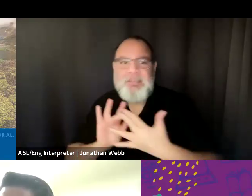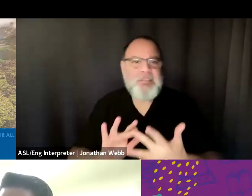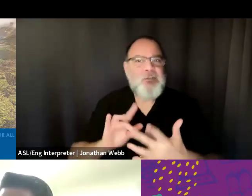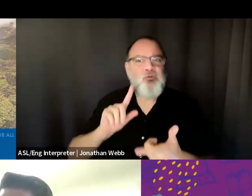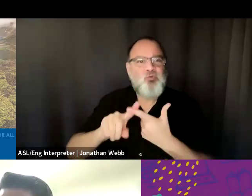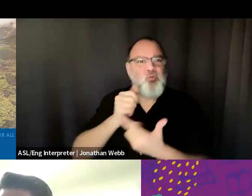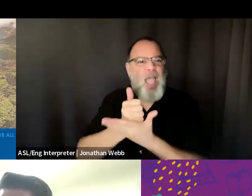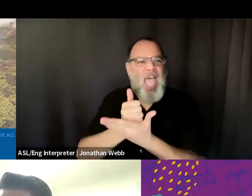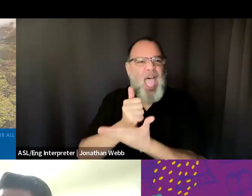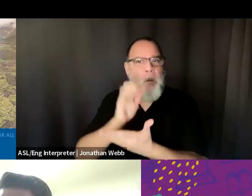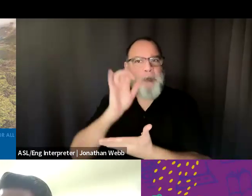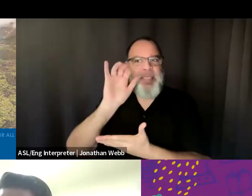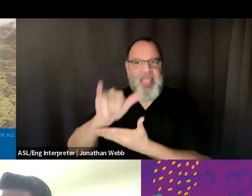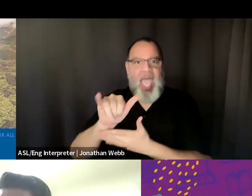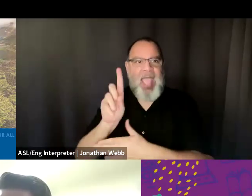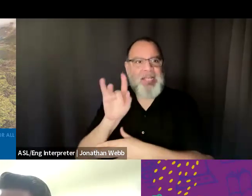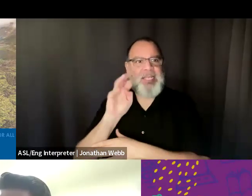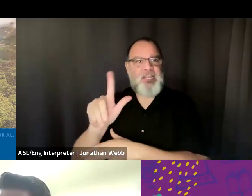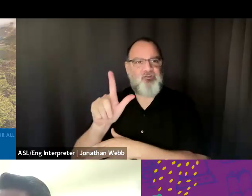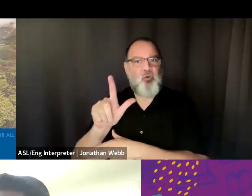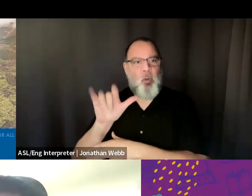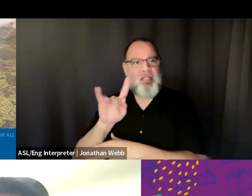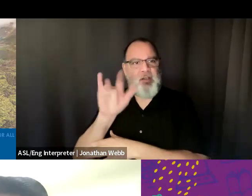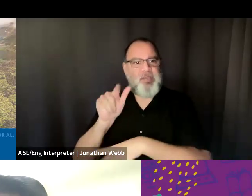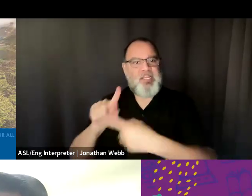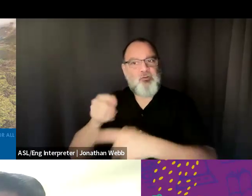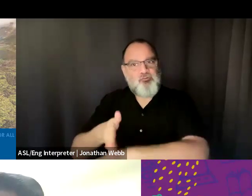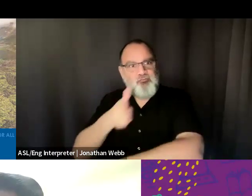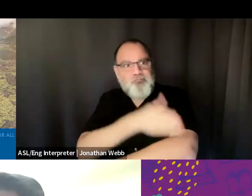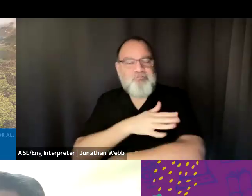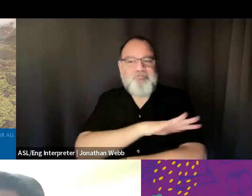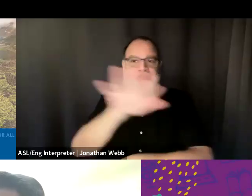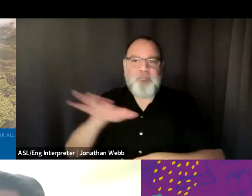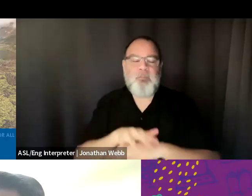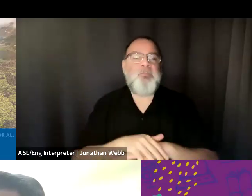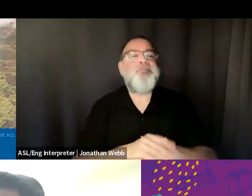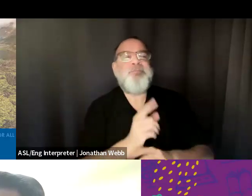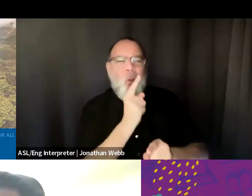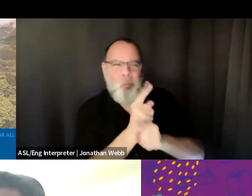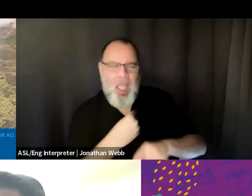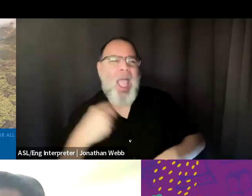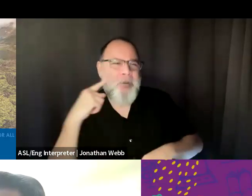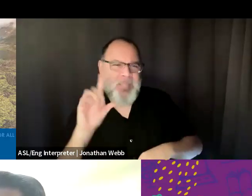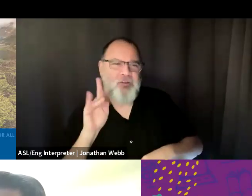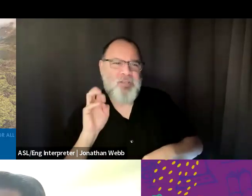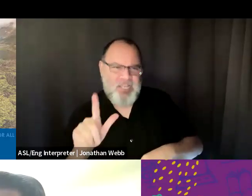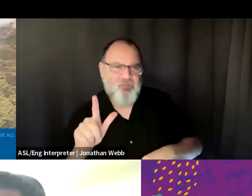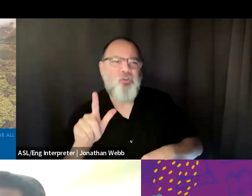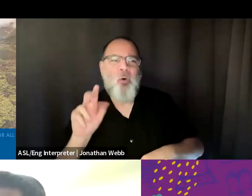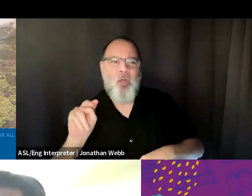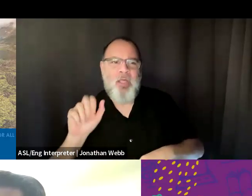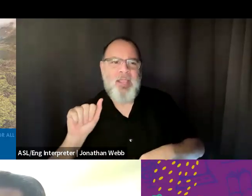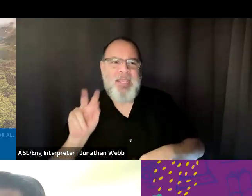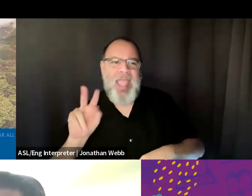literacy. Yeah, no, and I'm definitely hearing too that digital navigators, whether formal or informal, play a really big